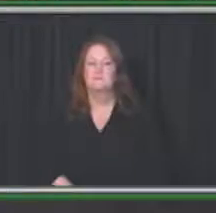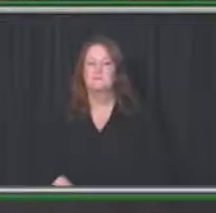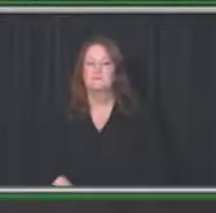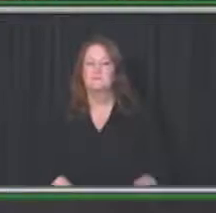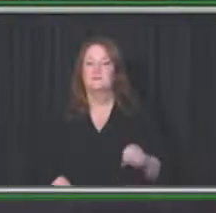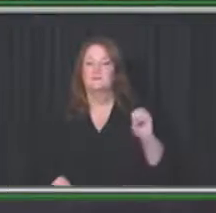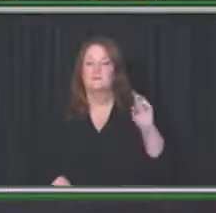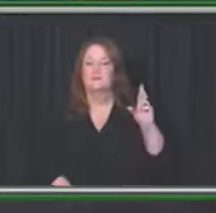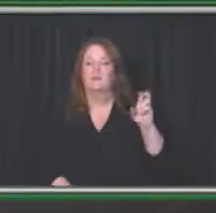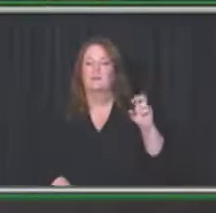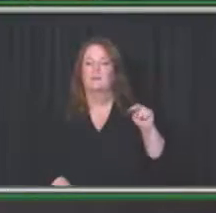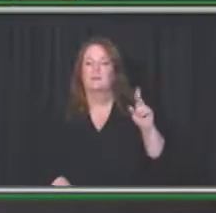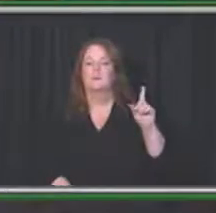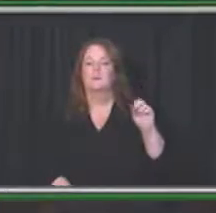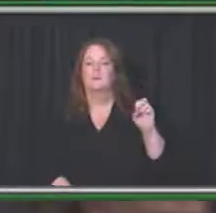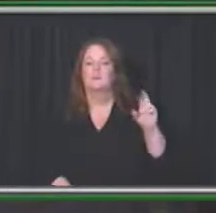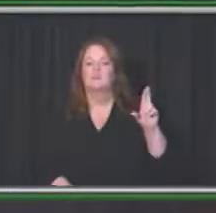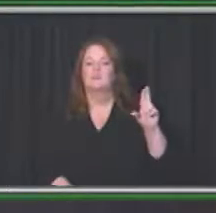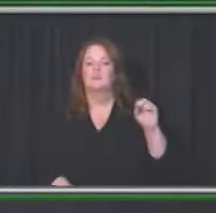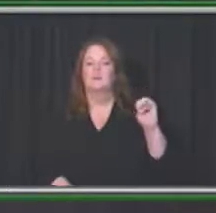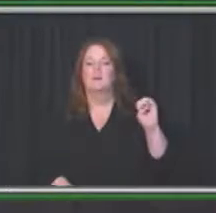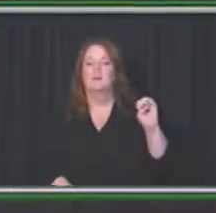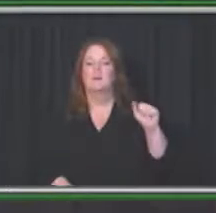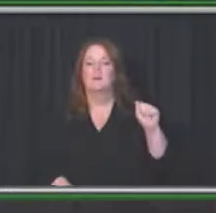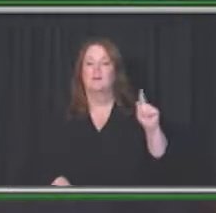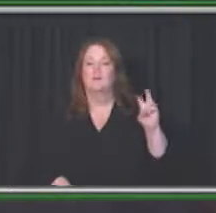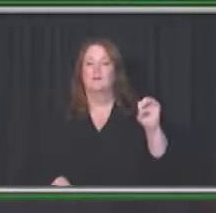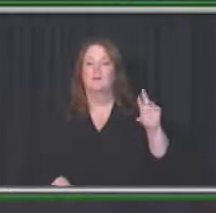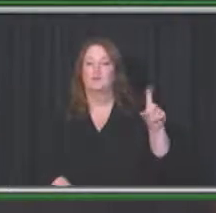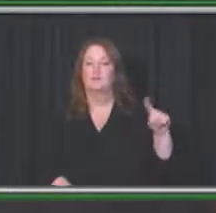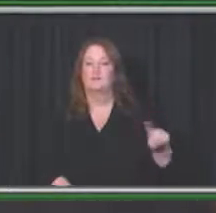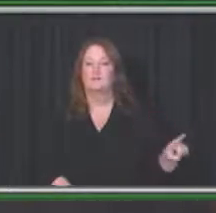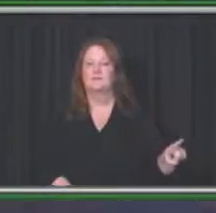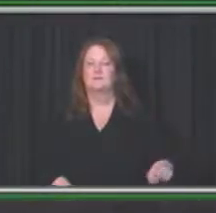Elwin Alexander Alvarez.